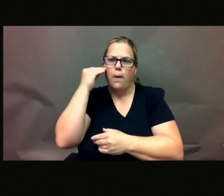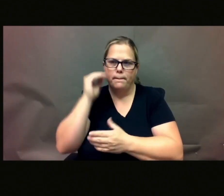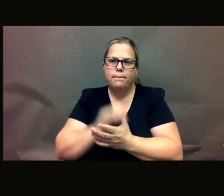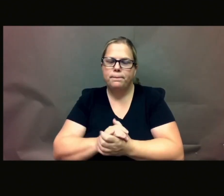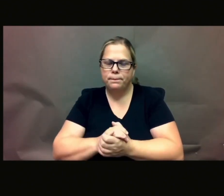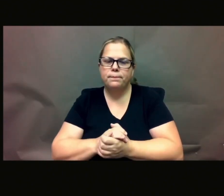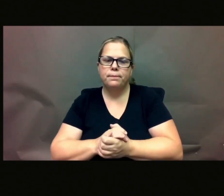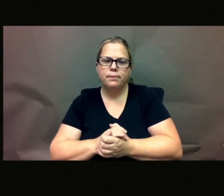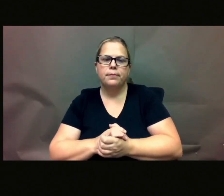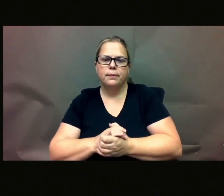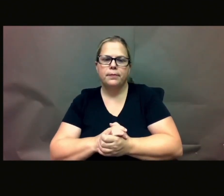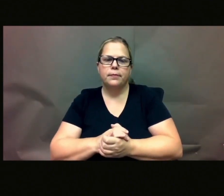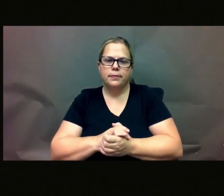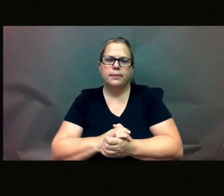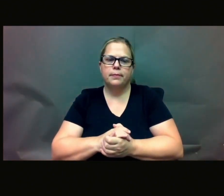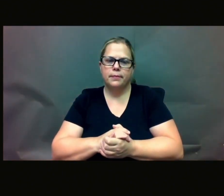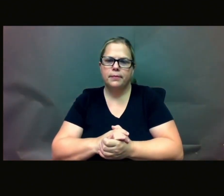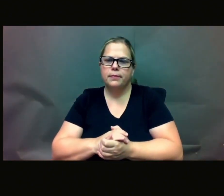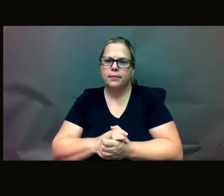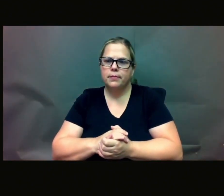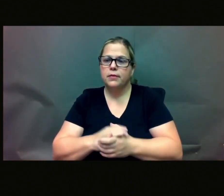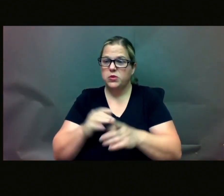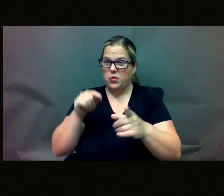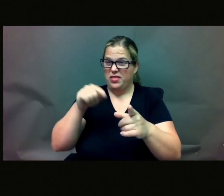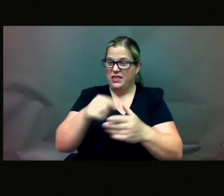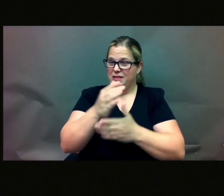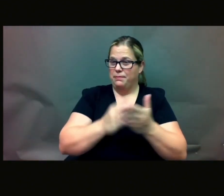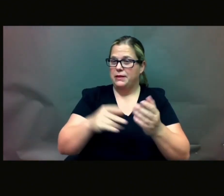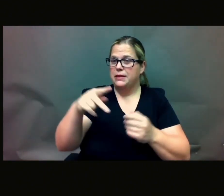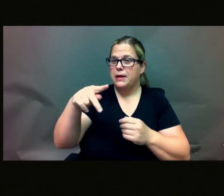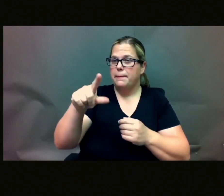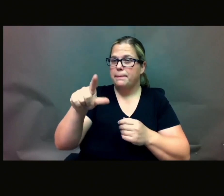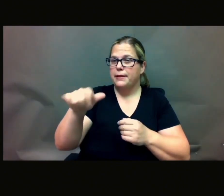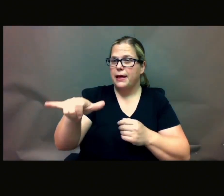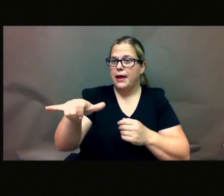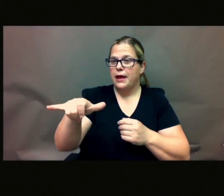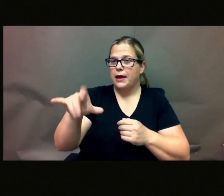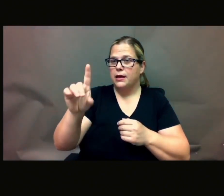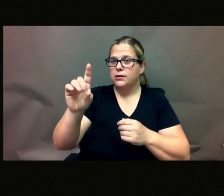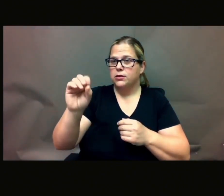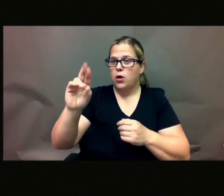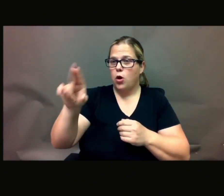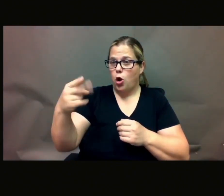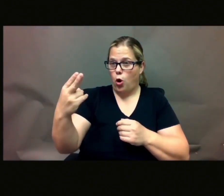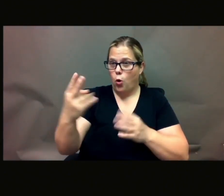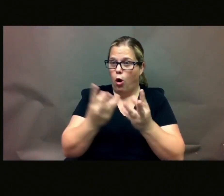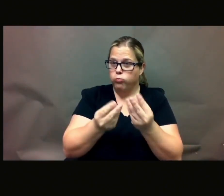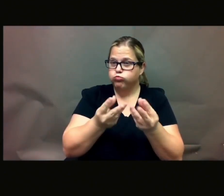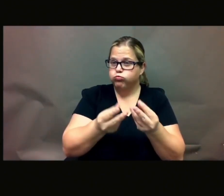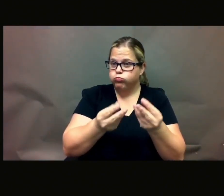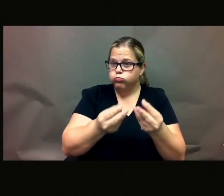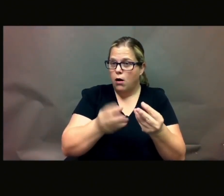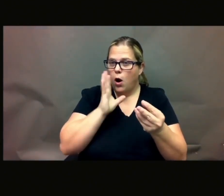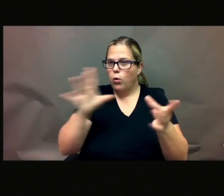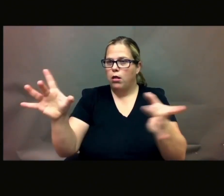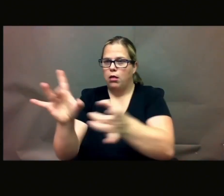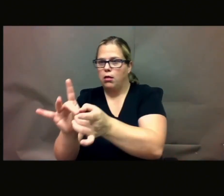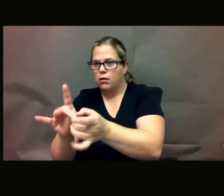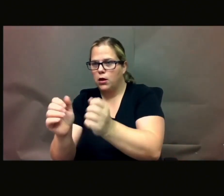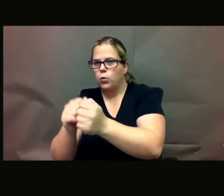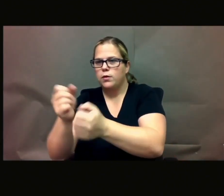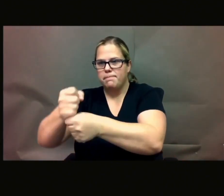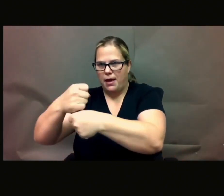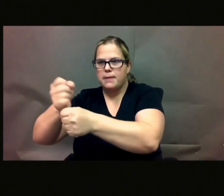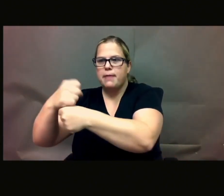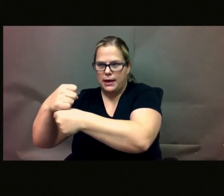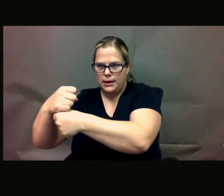take this piece of Play-Doh Oh, and Play-Doh works great. connect it to my Makey